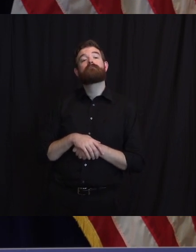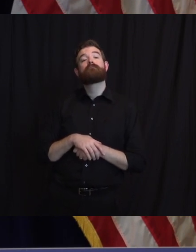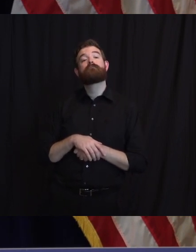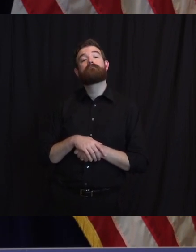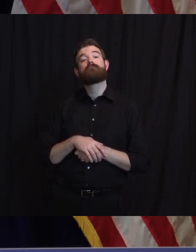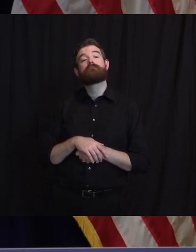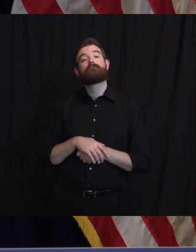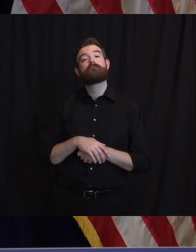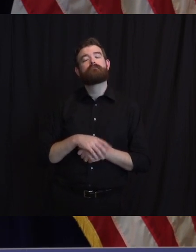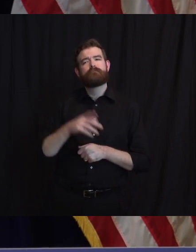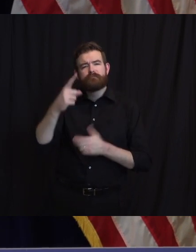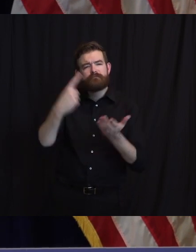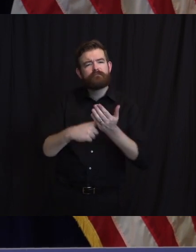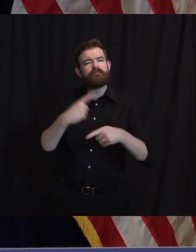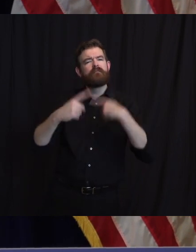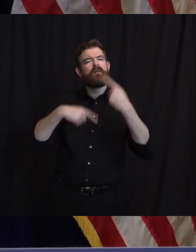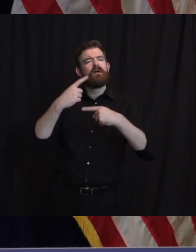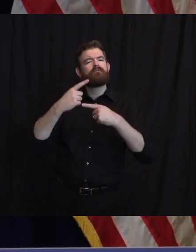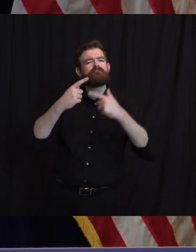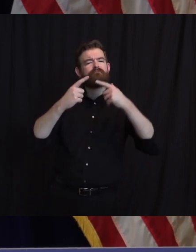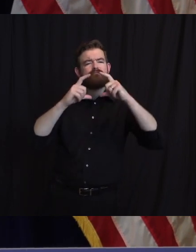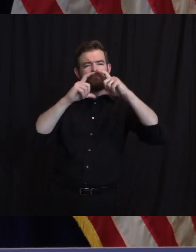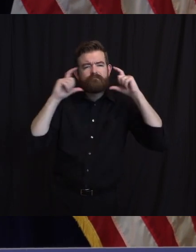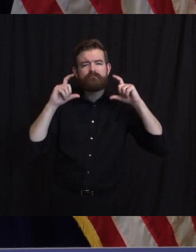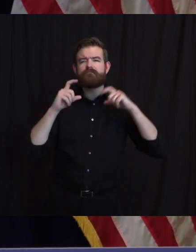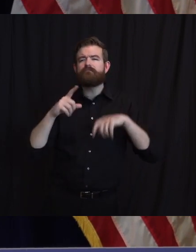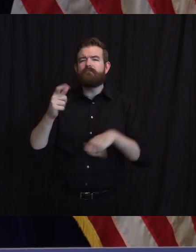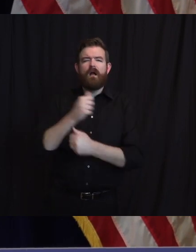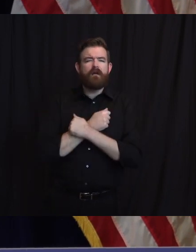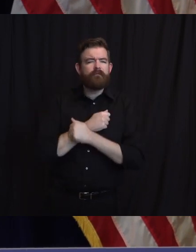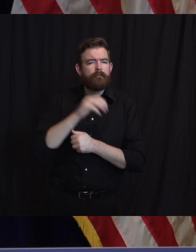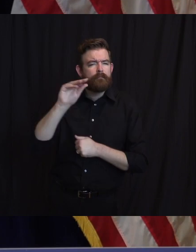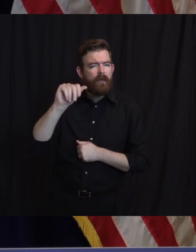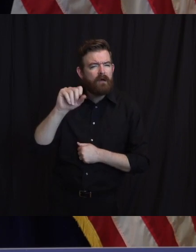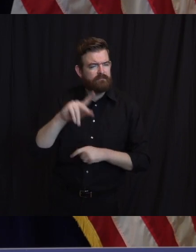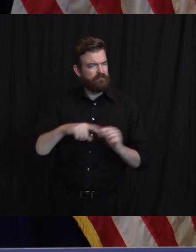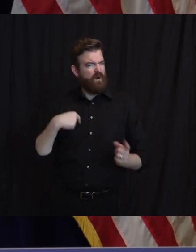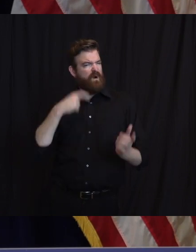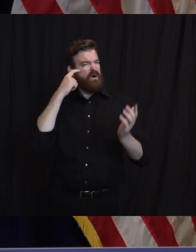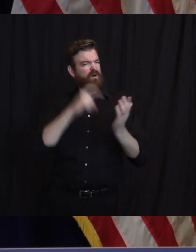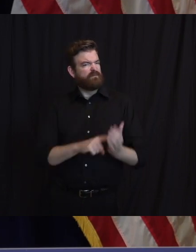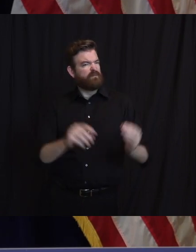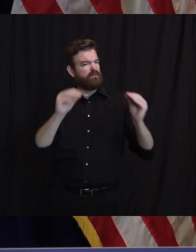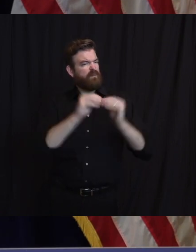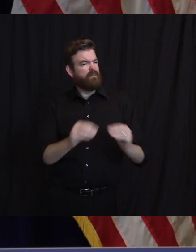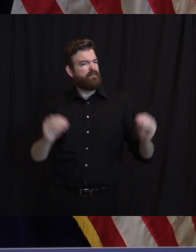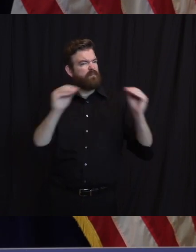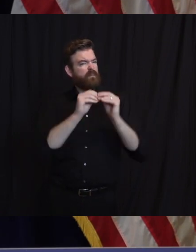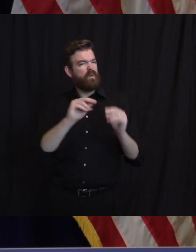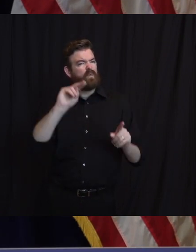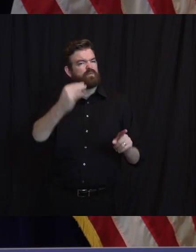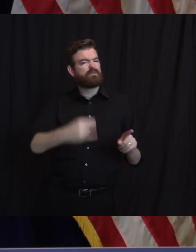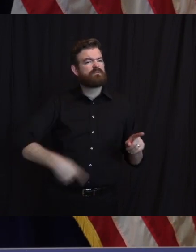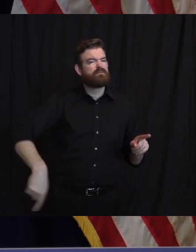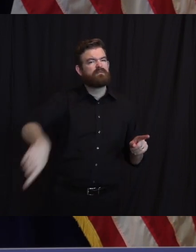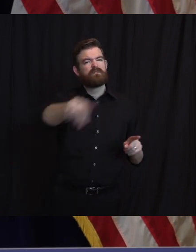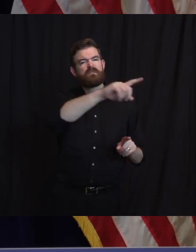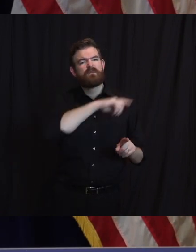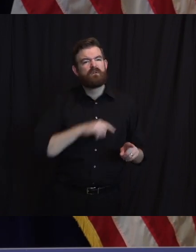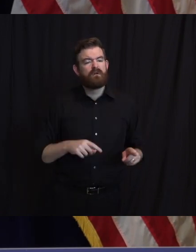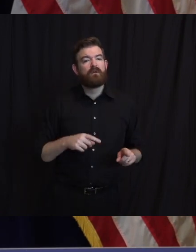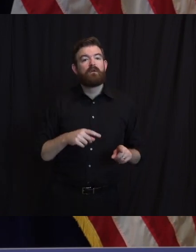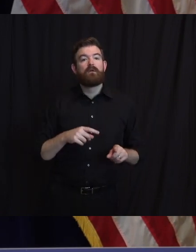have said you're a big mask guy. But more and more we're seeing in New Jersey something that we're calling mask